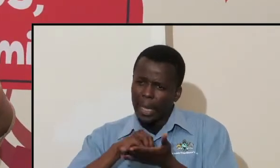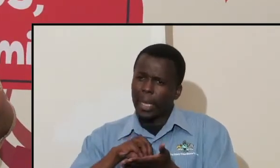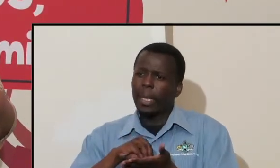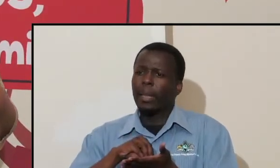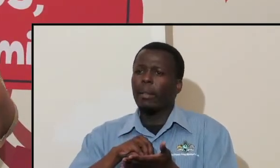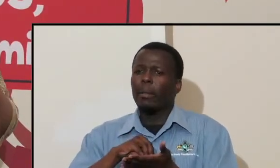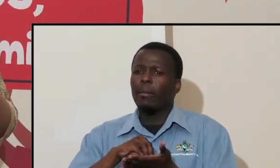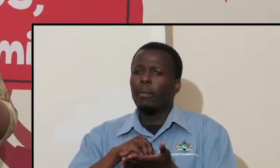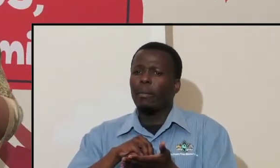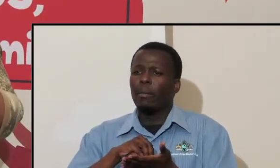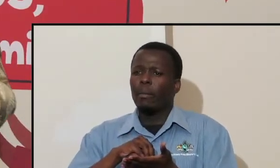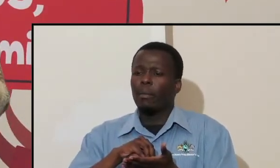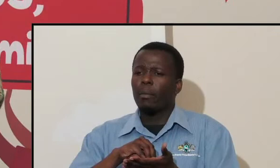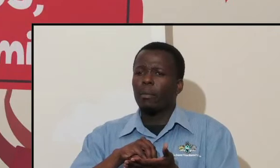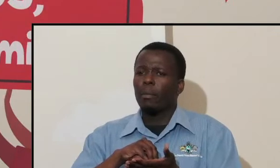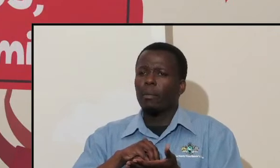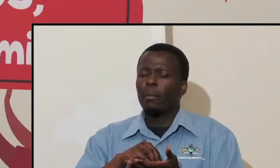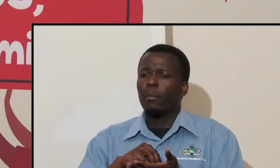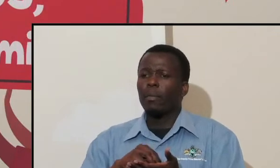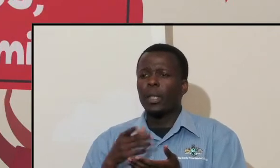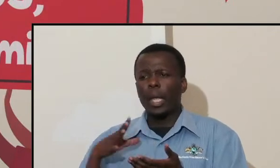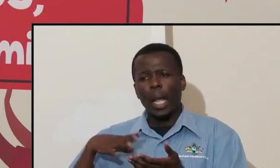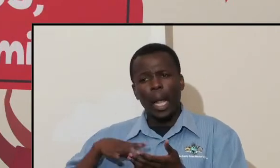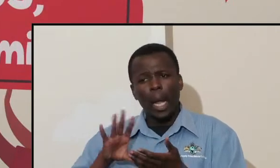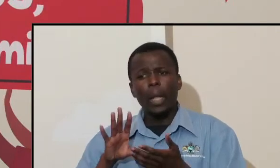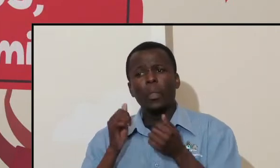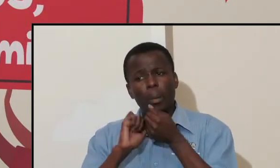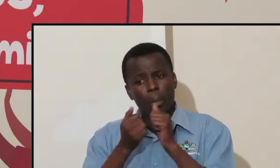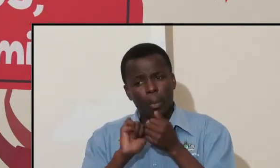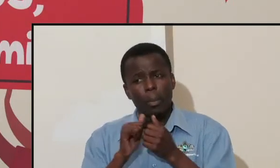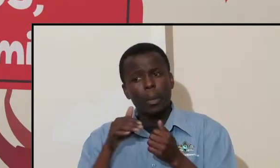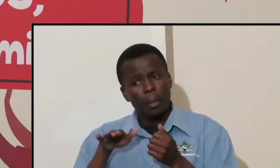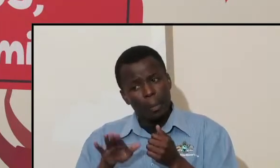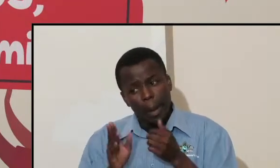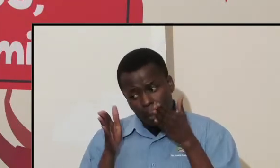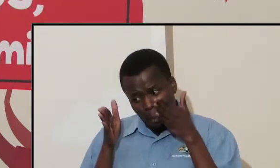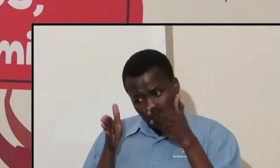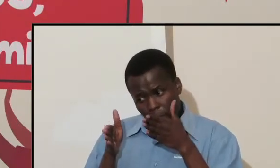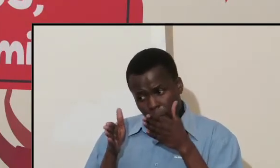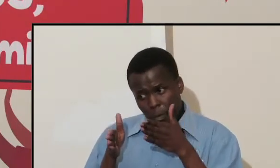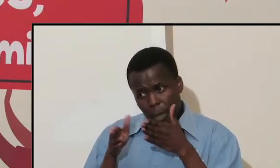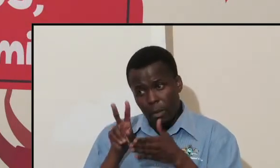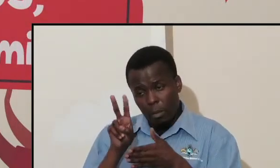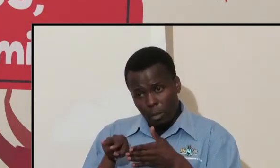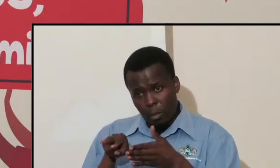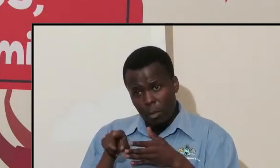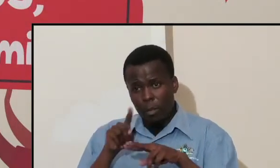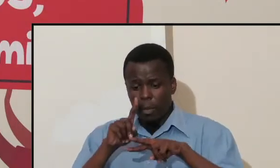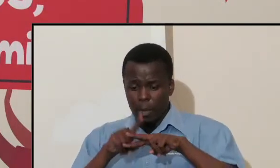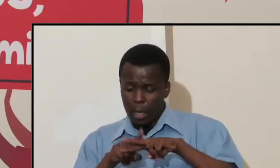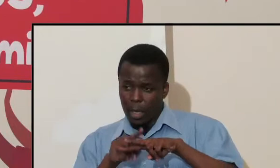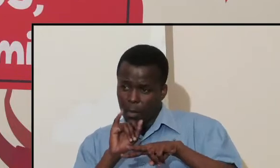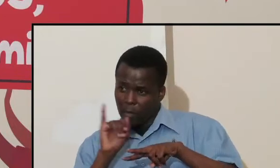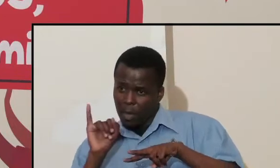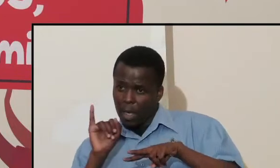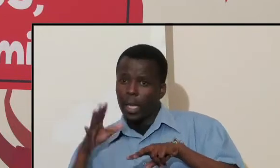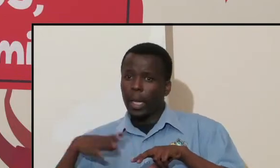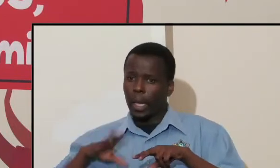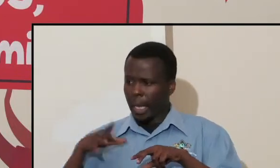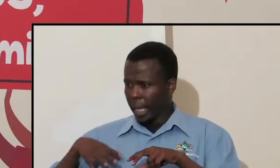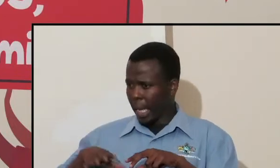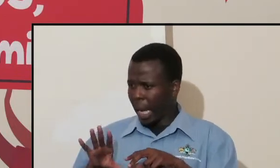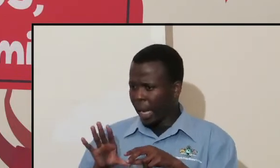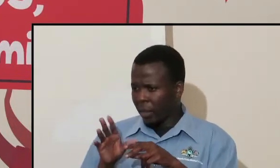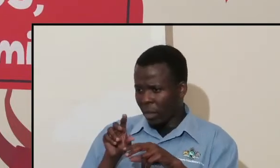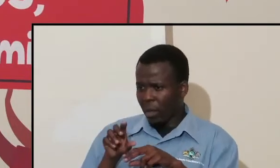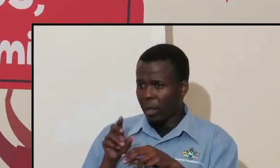that there are other issues that we need to be looking at as we look at HIV and AIDS. But what a